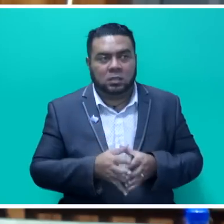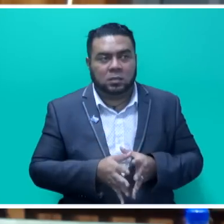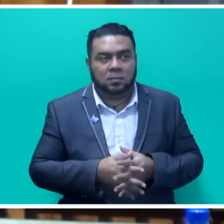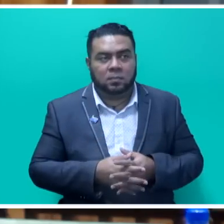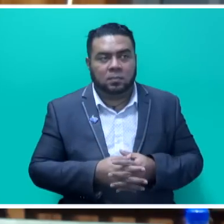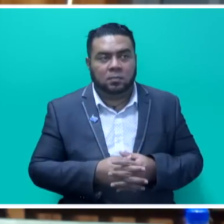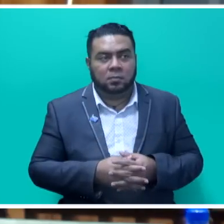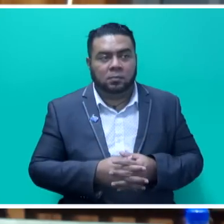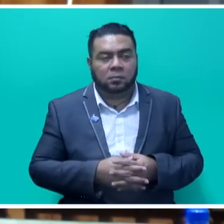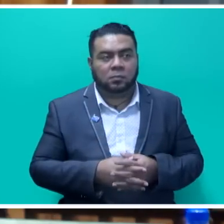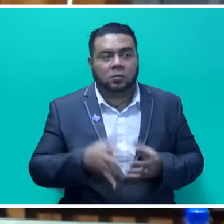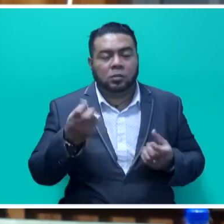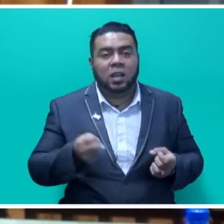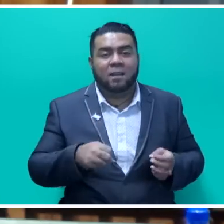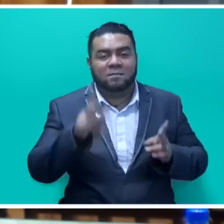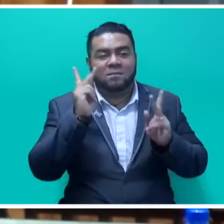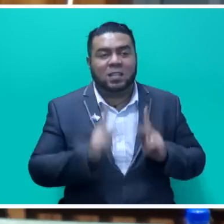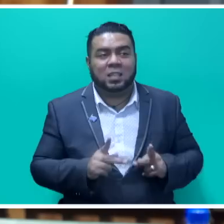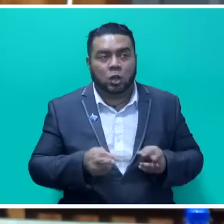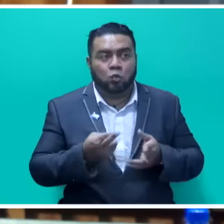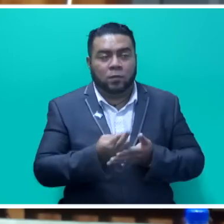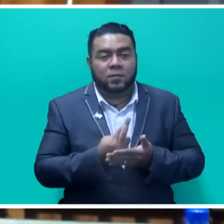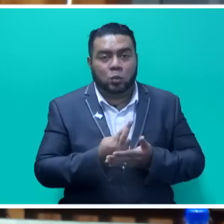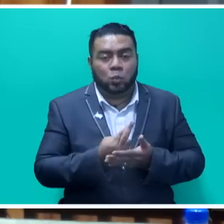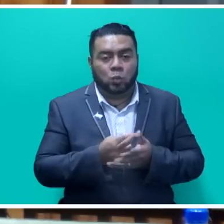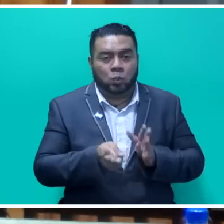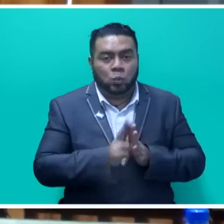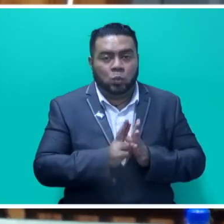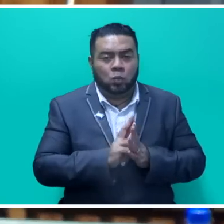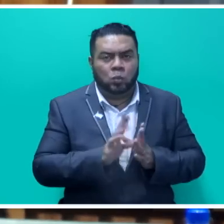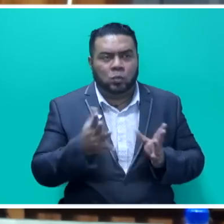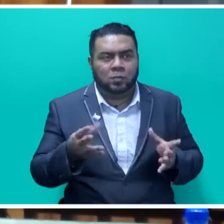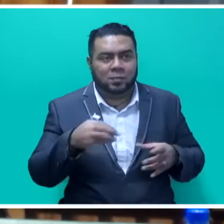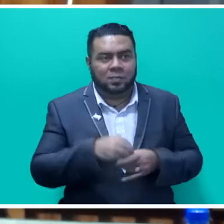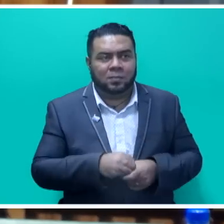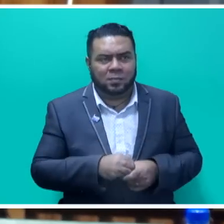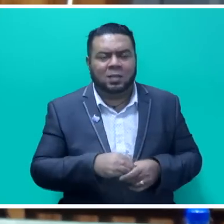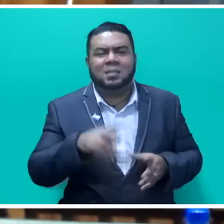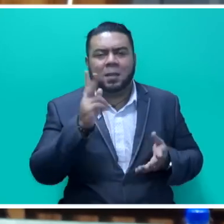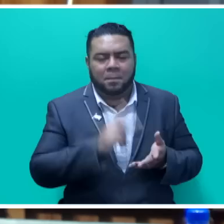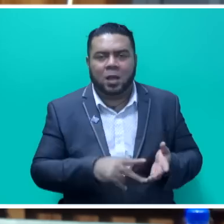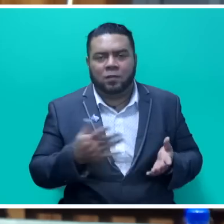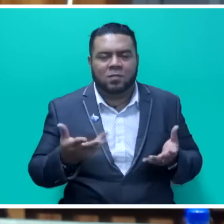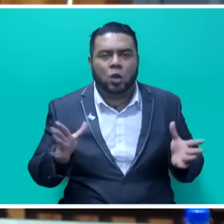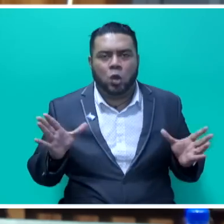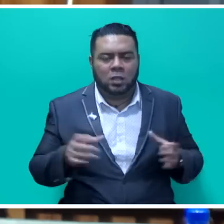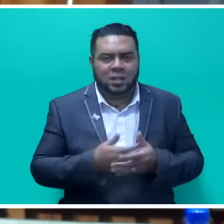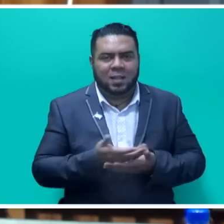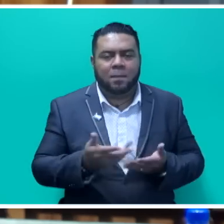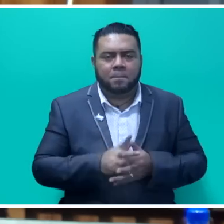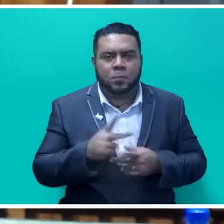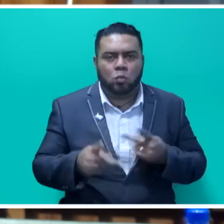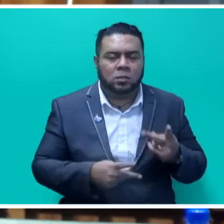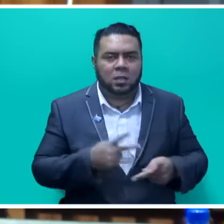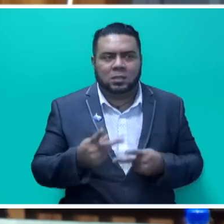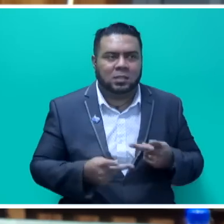To undertake fiscal review, to hold an economic summit is part of the consultative process